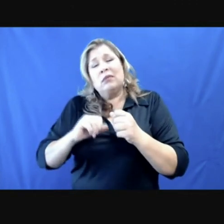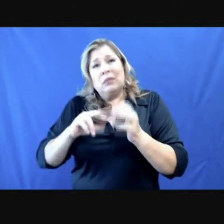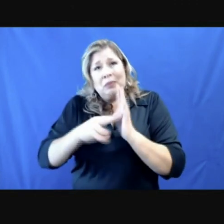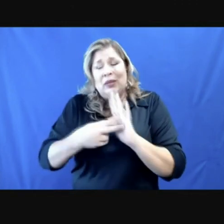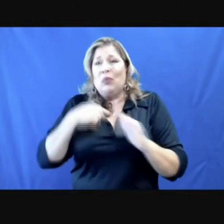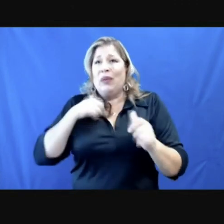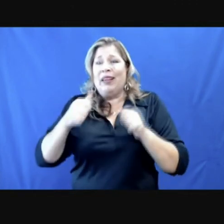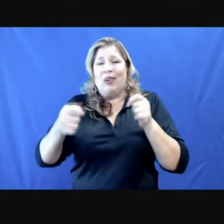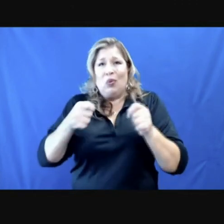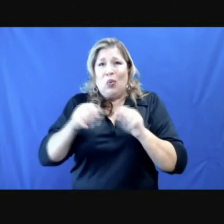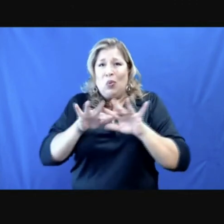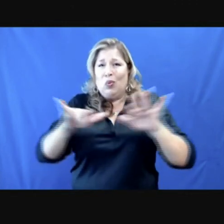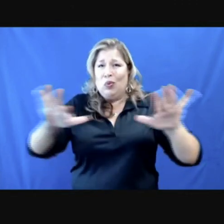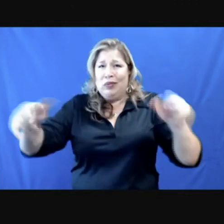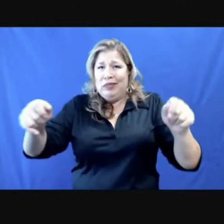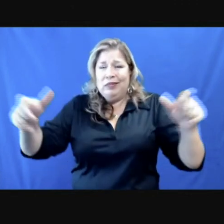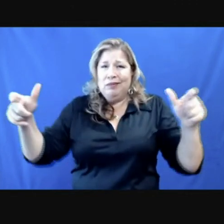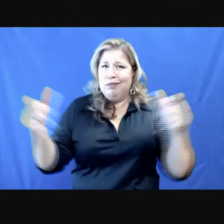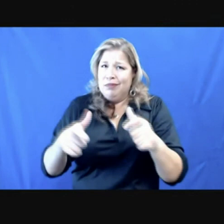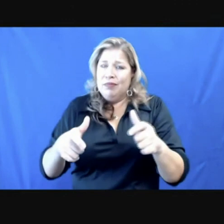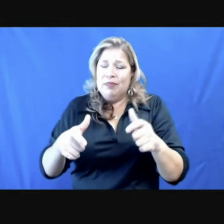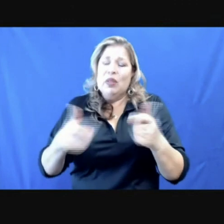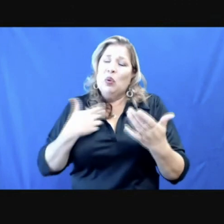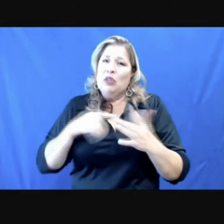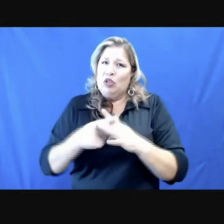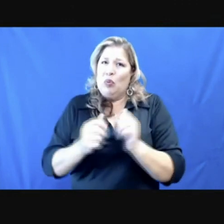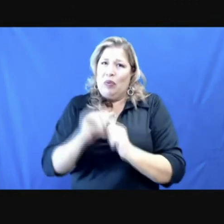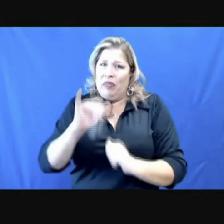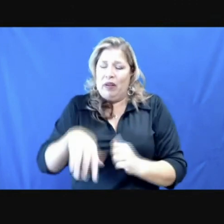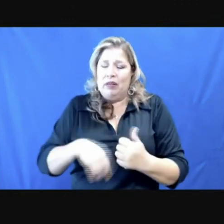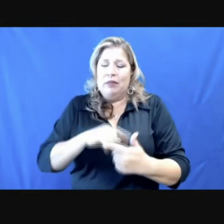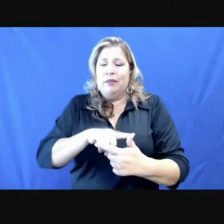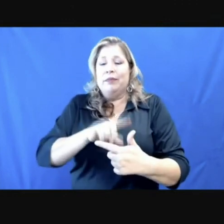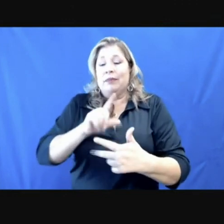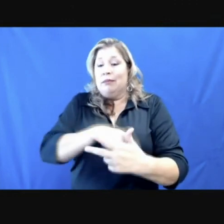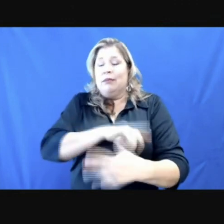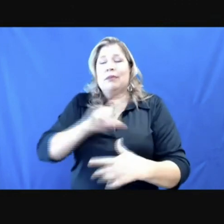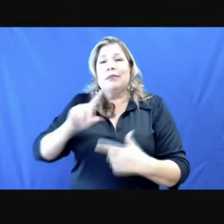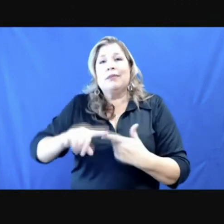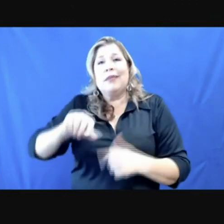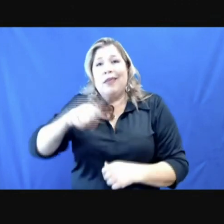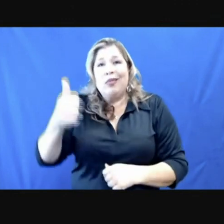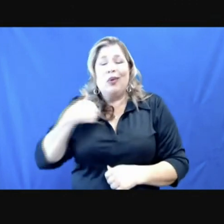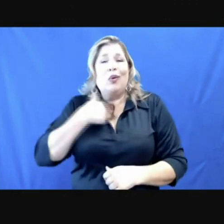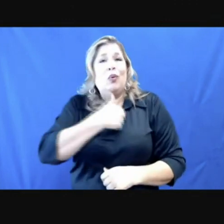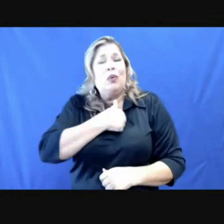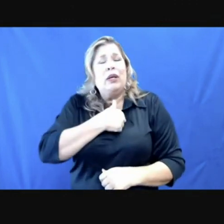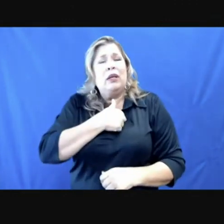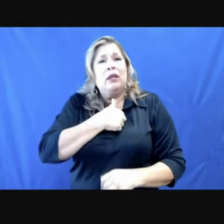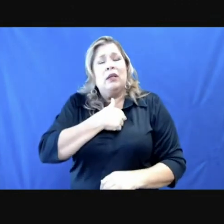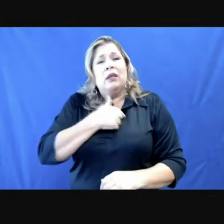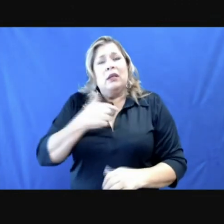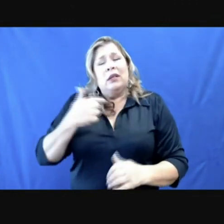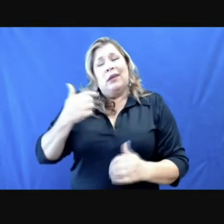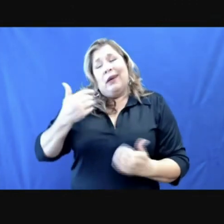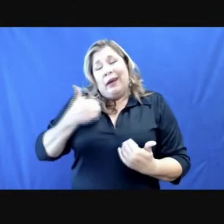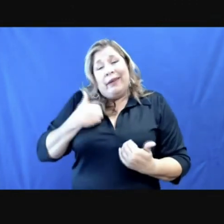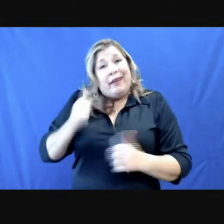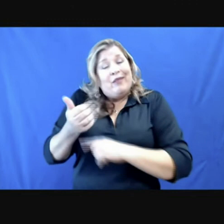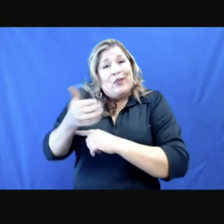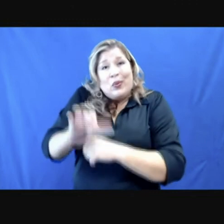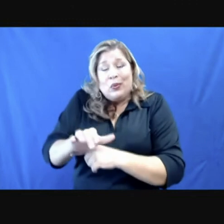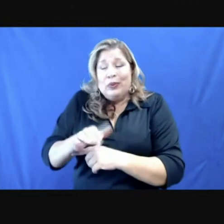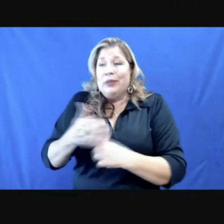So that's where we start. But we also have enforcement tool that for local jurisdictions and even at the